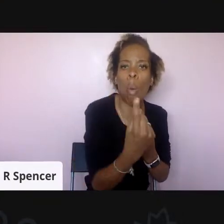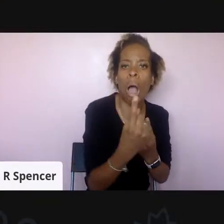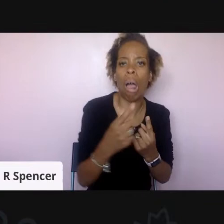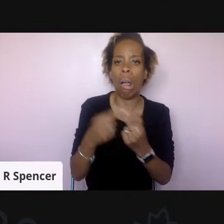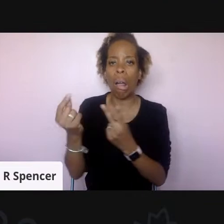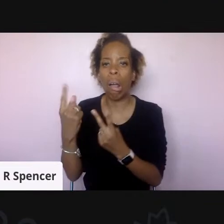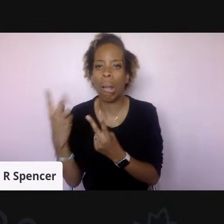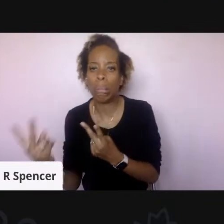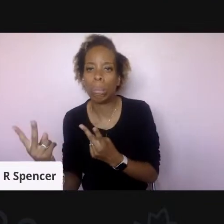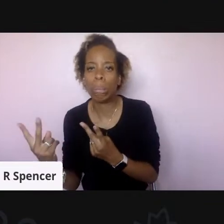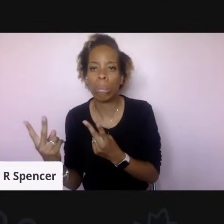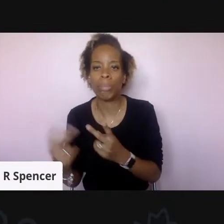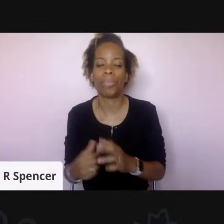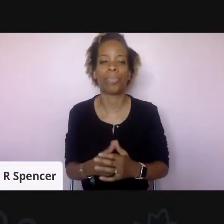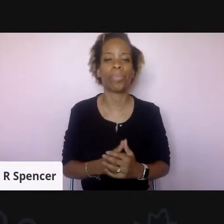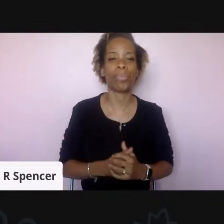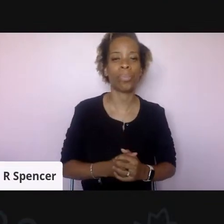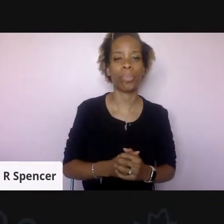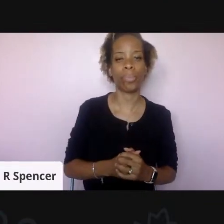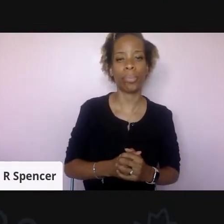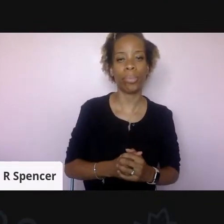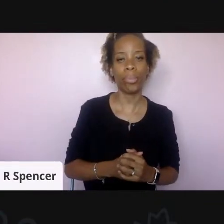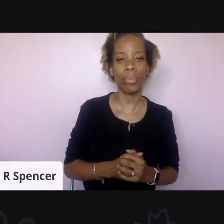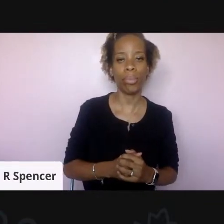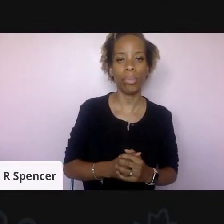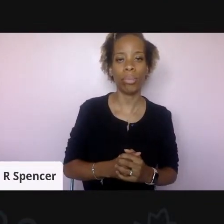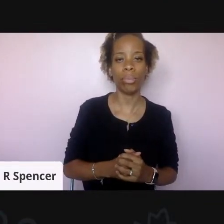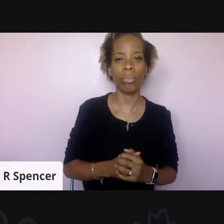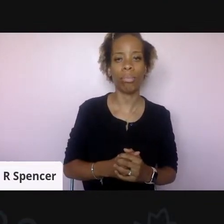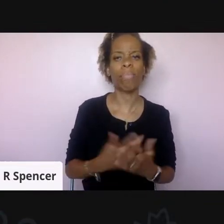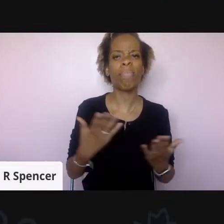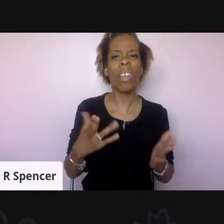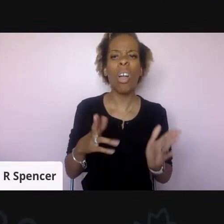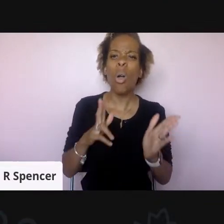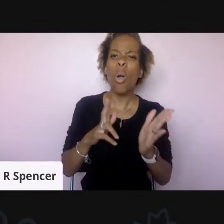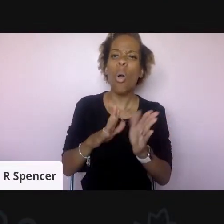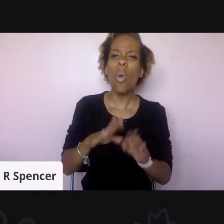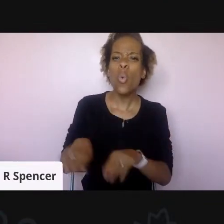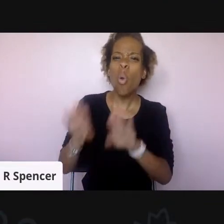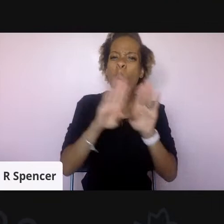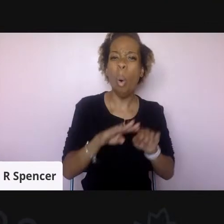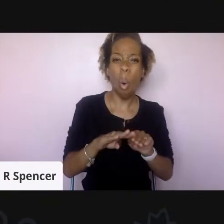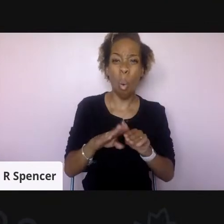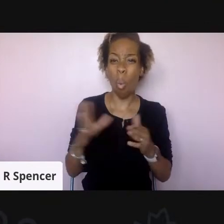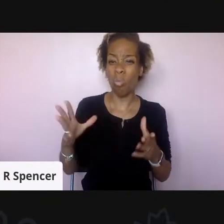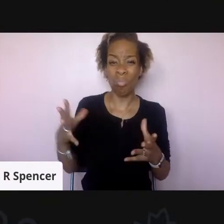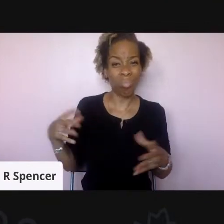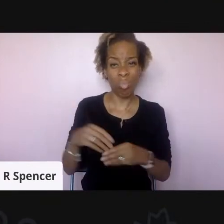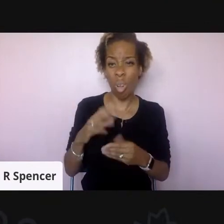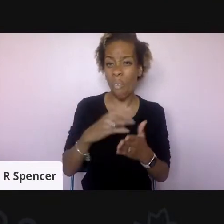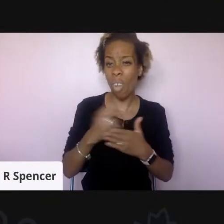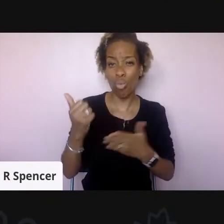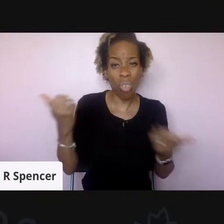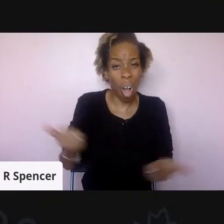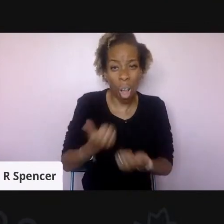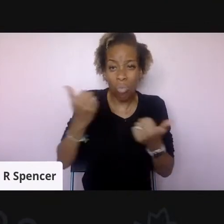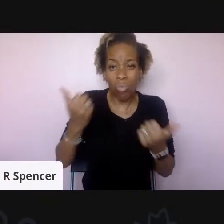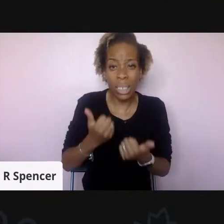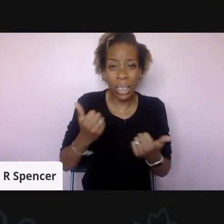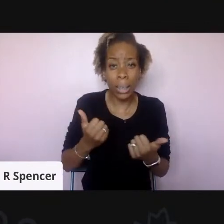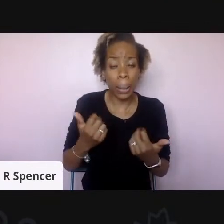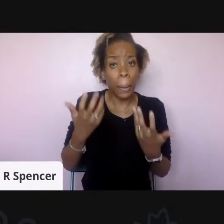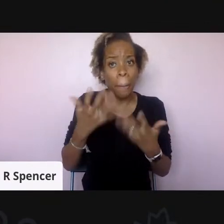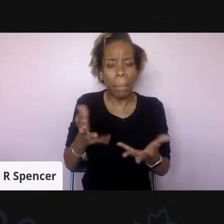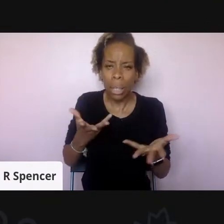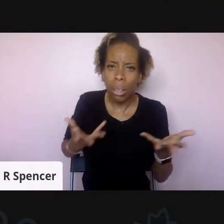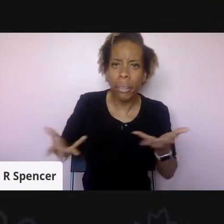Hetero and cis normativity. Norms are ingrained into culture. There's been a lot of talk